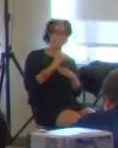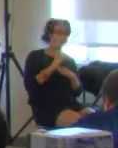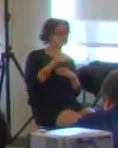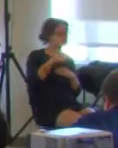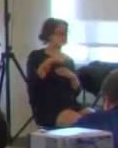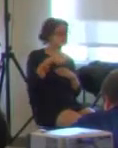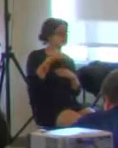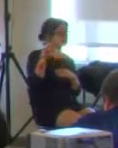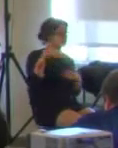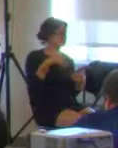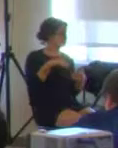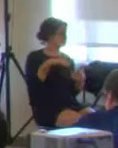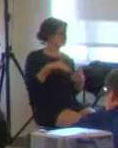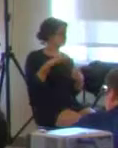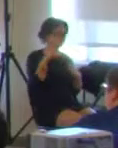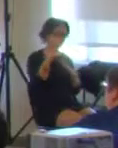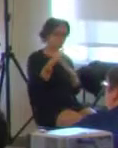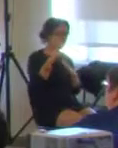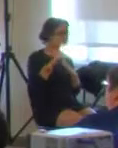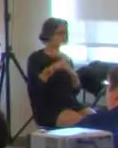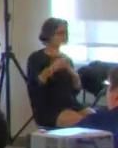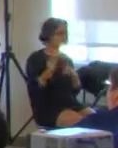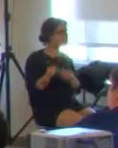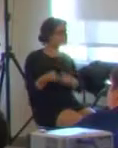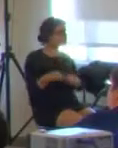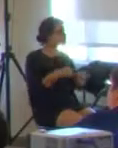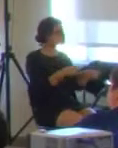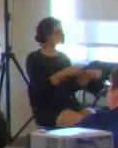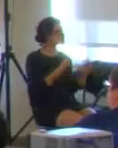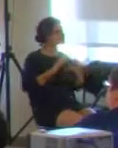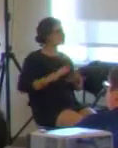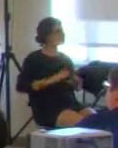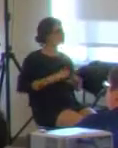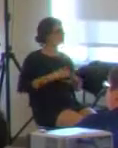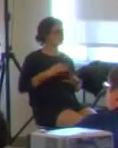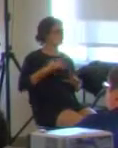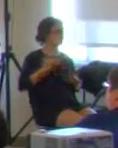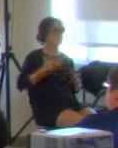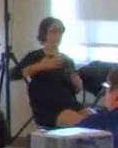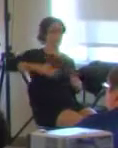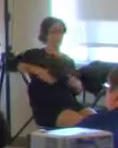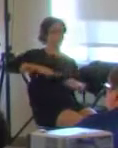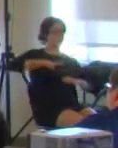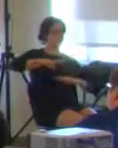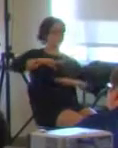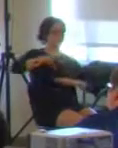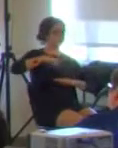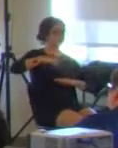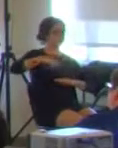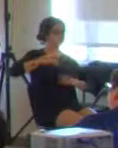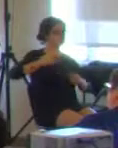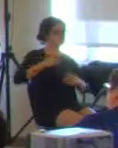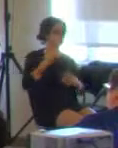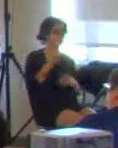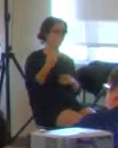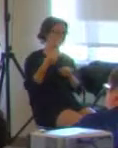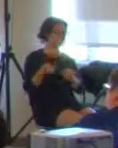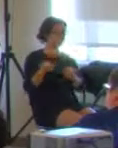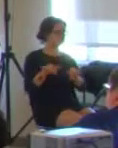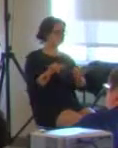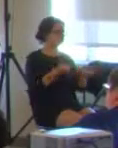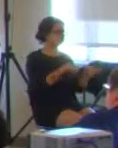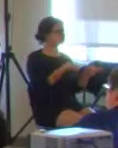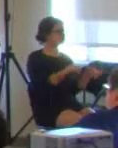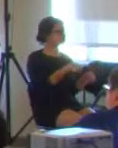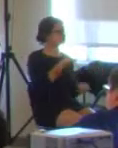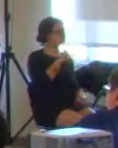consistently listed by clients in terms of their unmet need, was vocational services. And this is